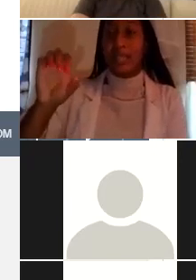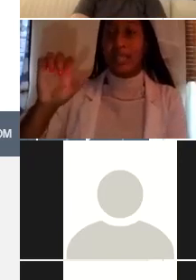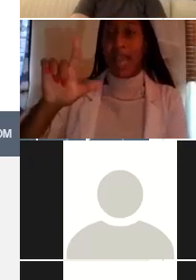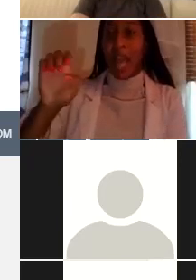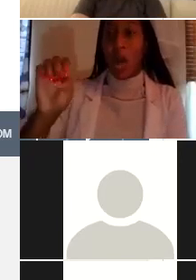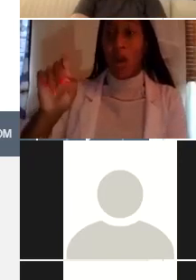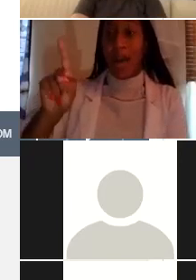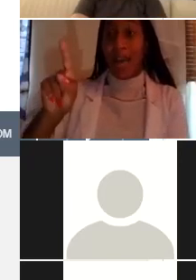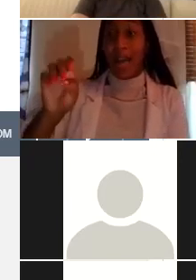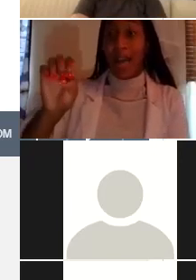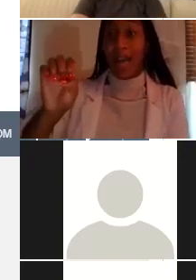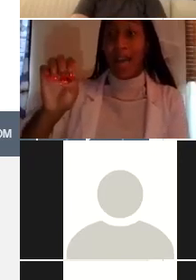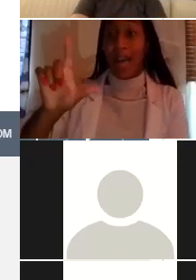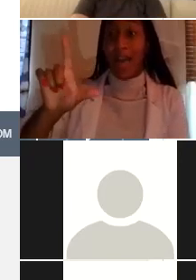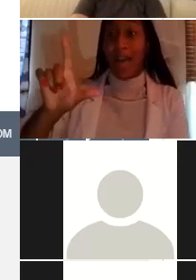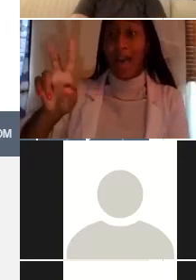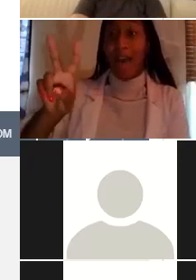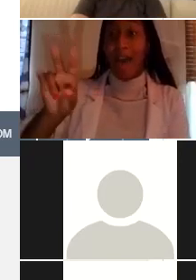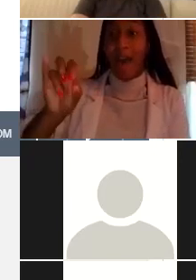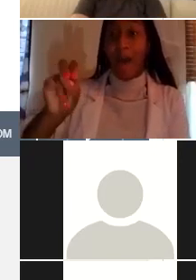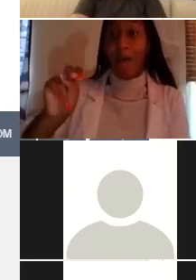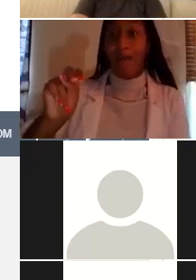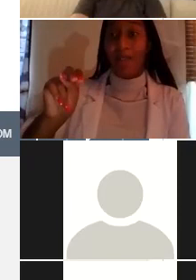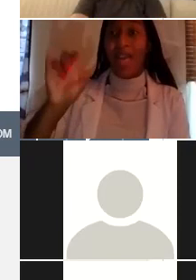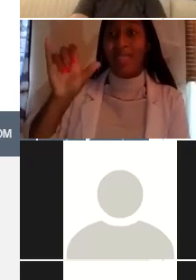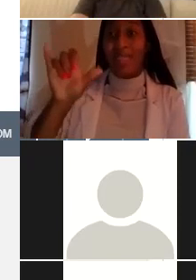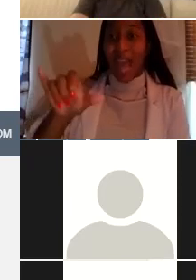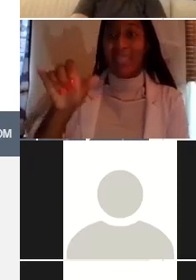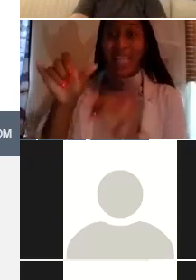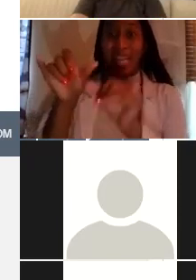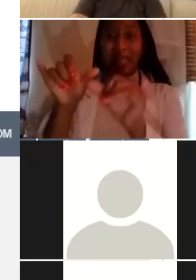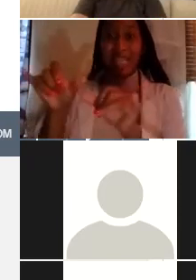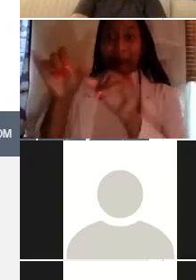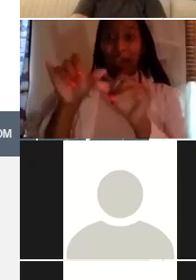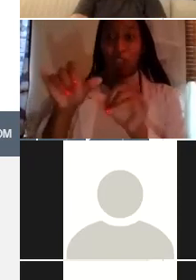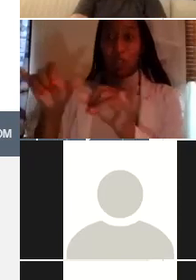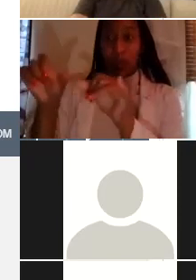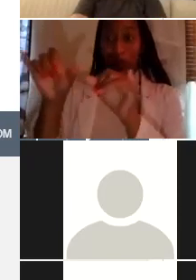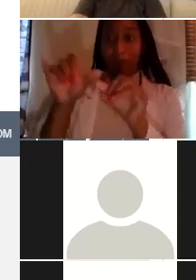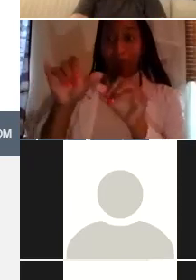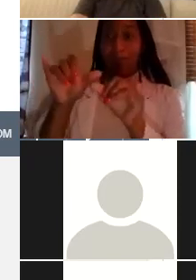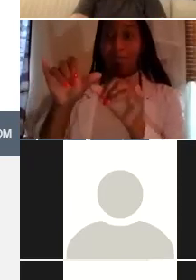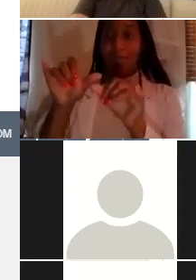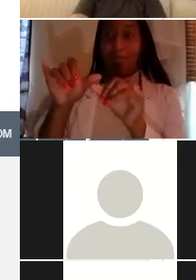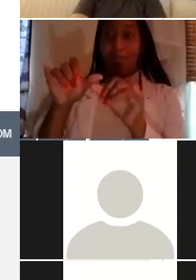right? It is your base property unit for